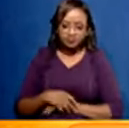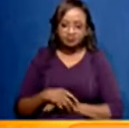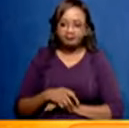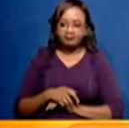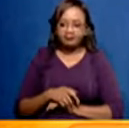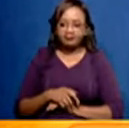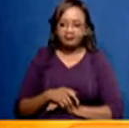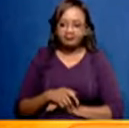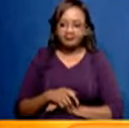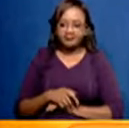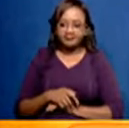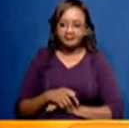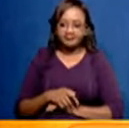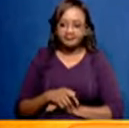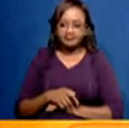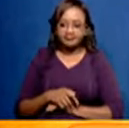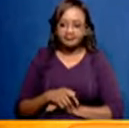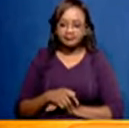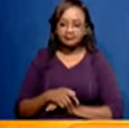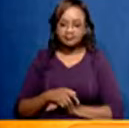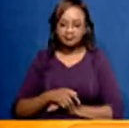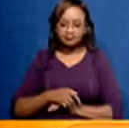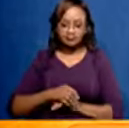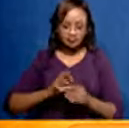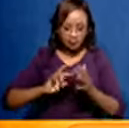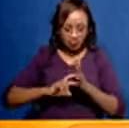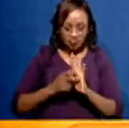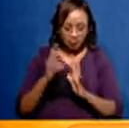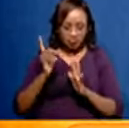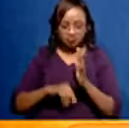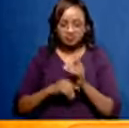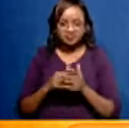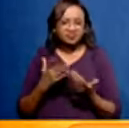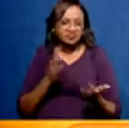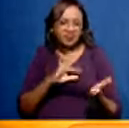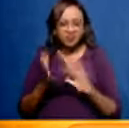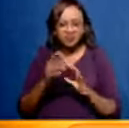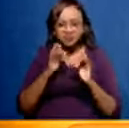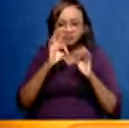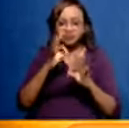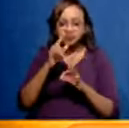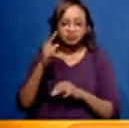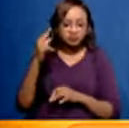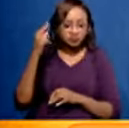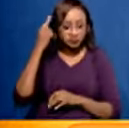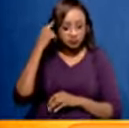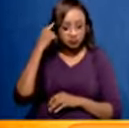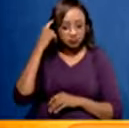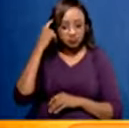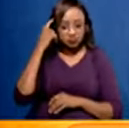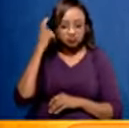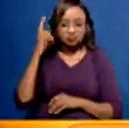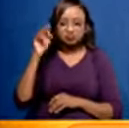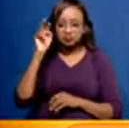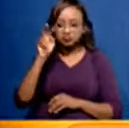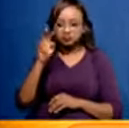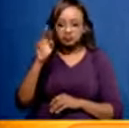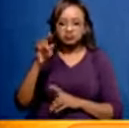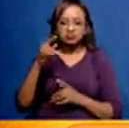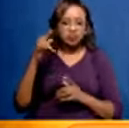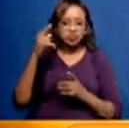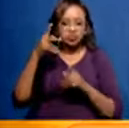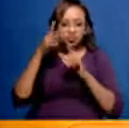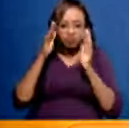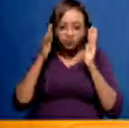Government. It's all to say that some things, if you focus, can move fast. Moving